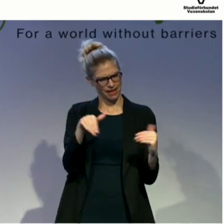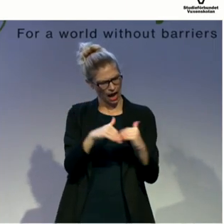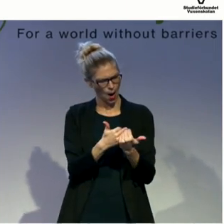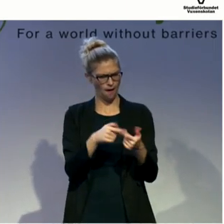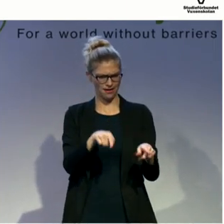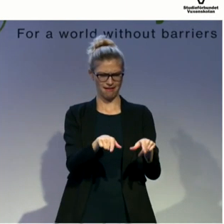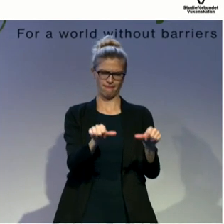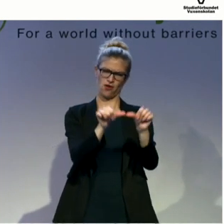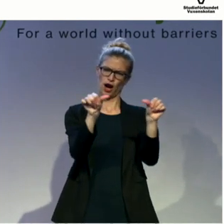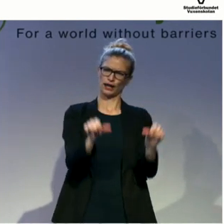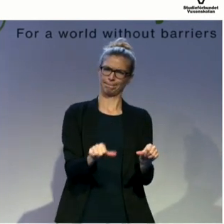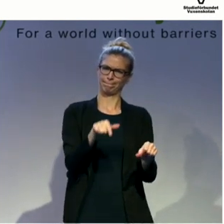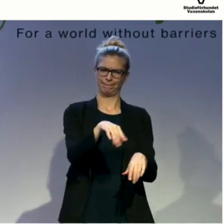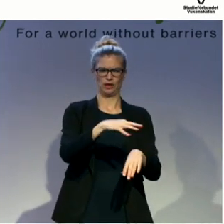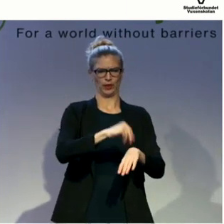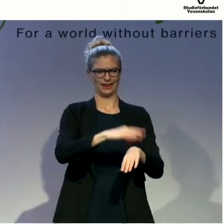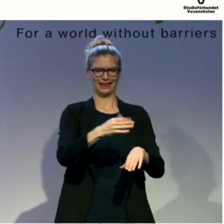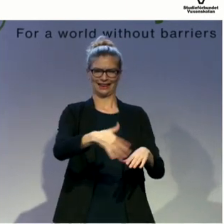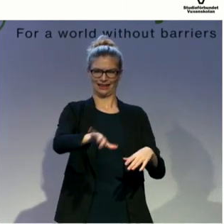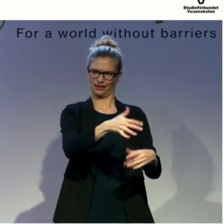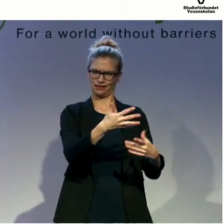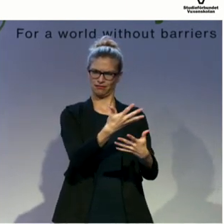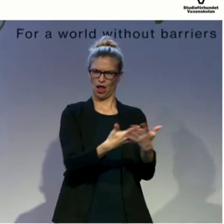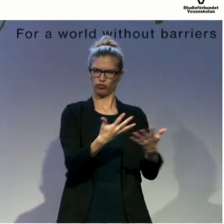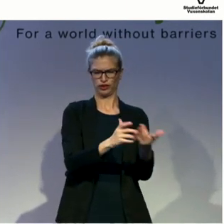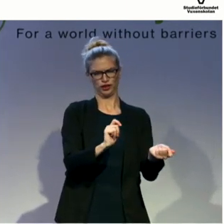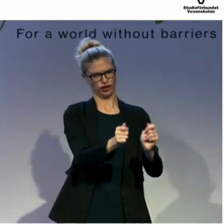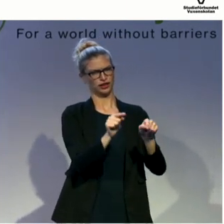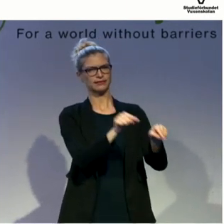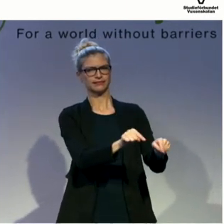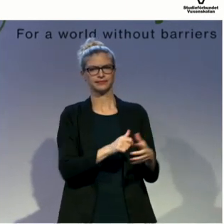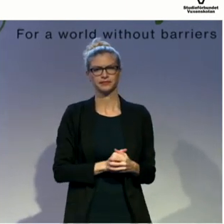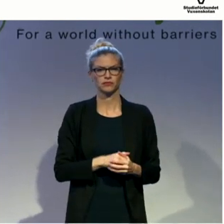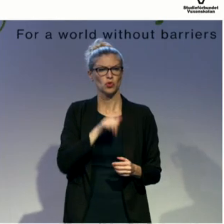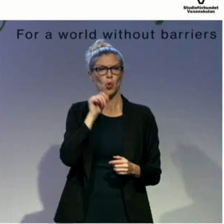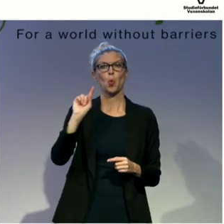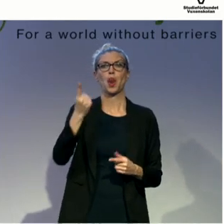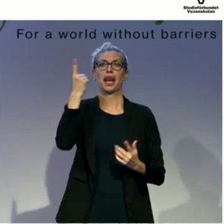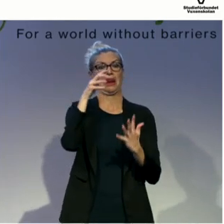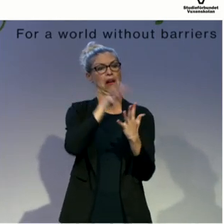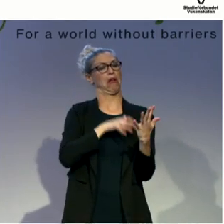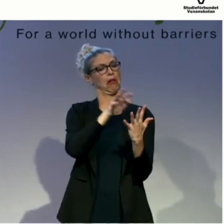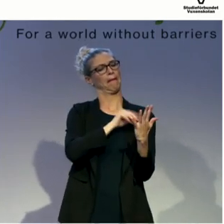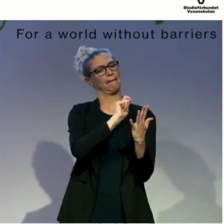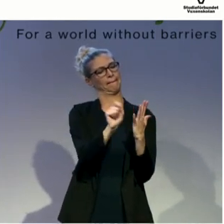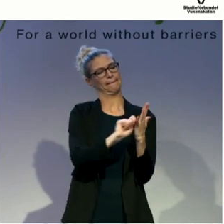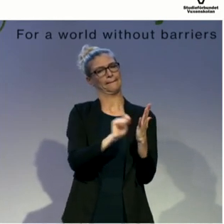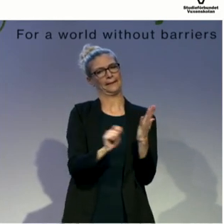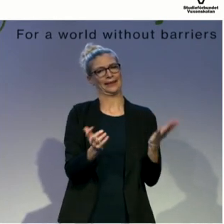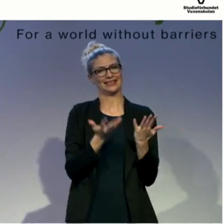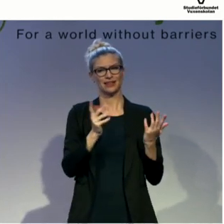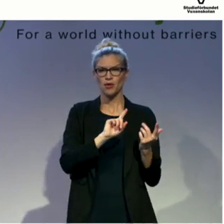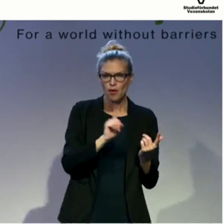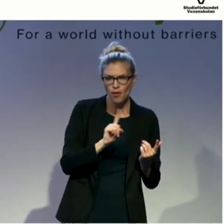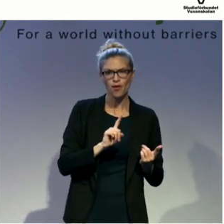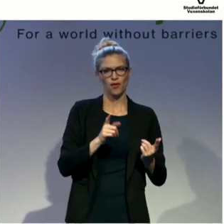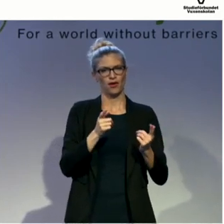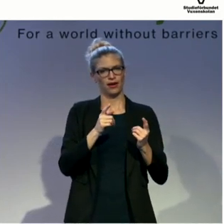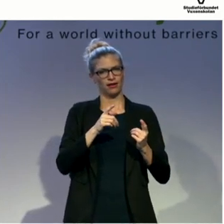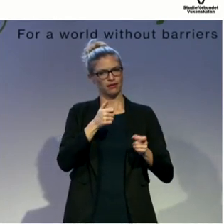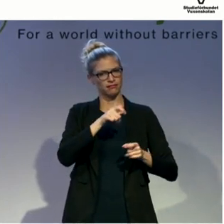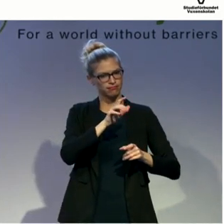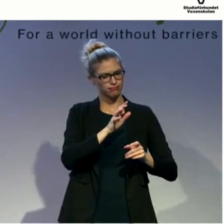now there is not only text allowed on them, but also the party logotypes, so it can be easier for voters to tell them